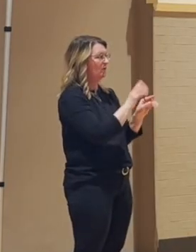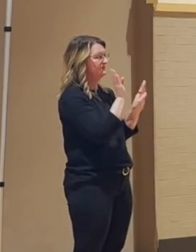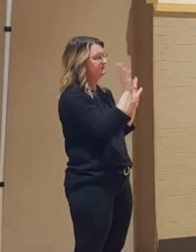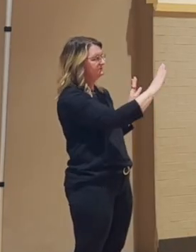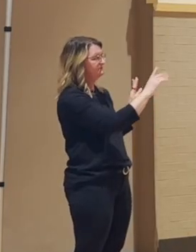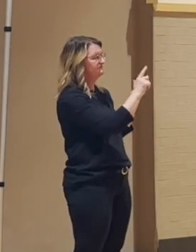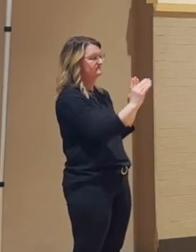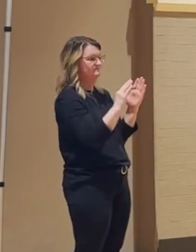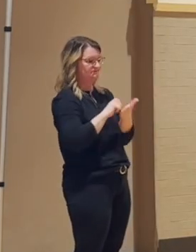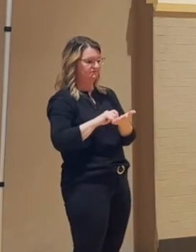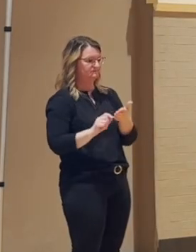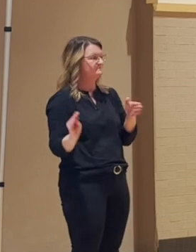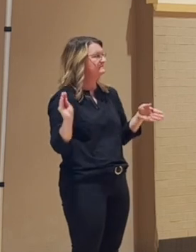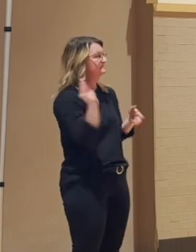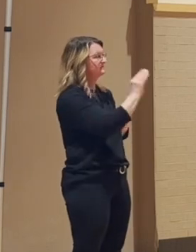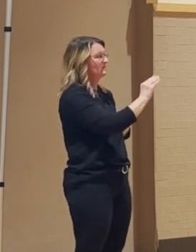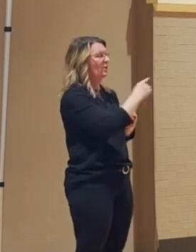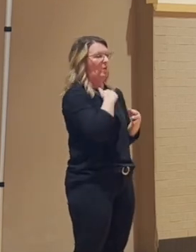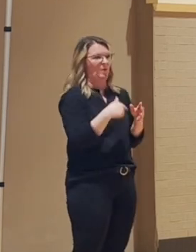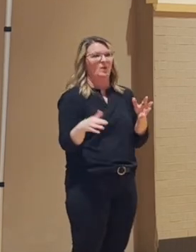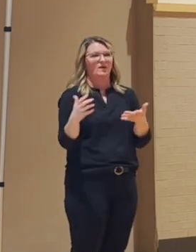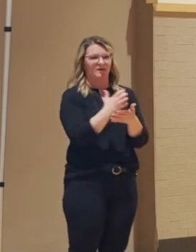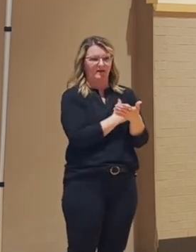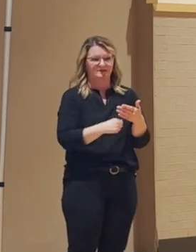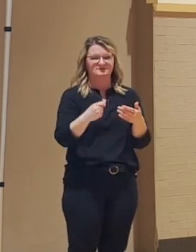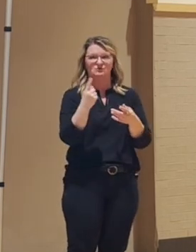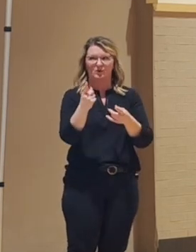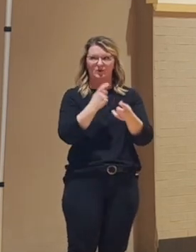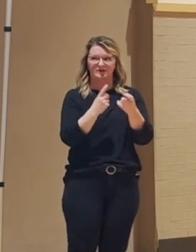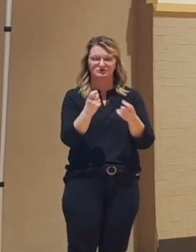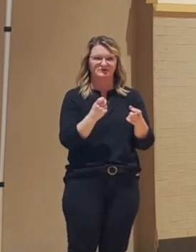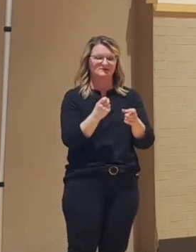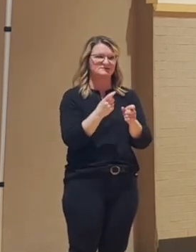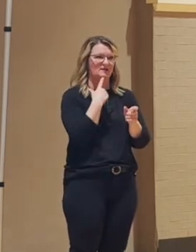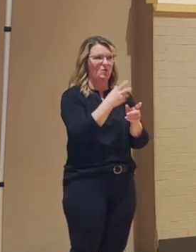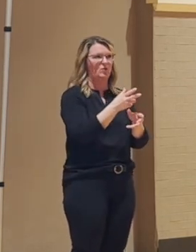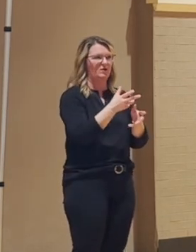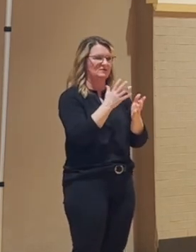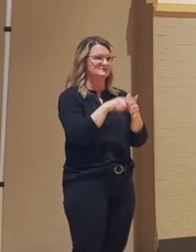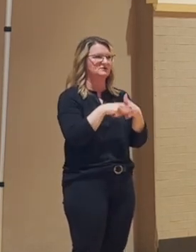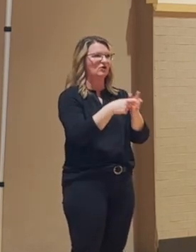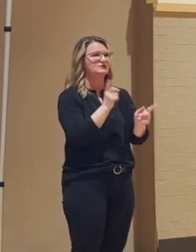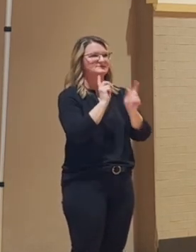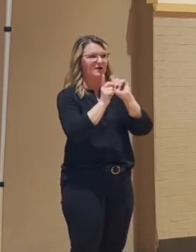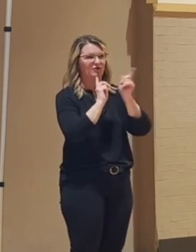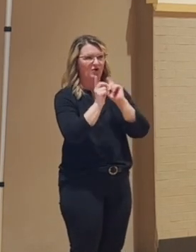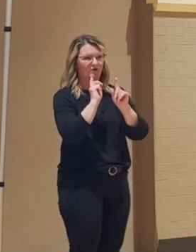back there that is designed to capture questions and to create dialogue around the